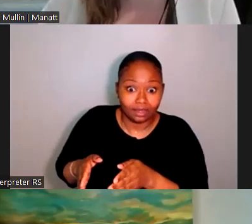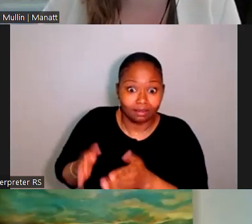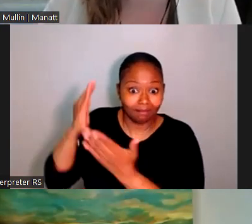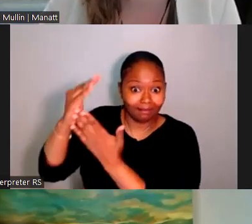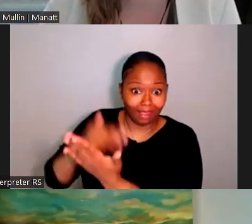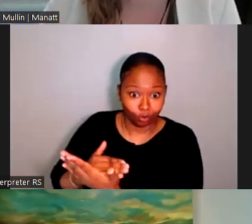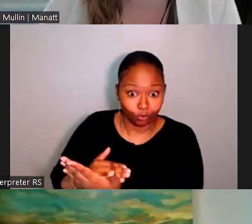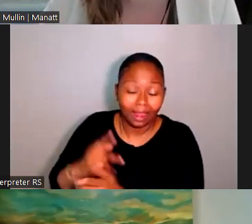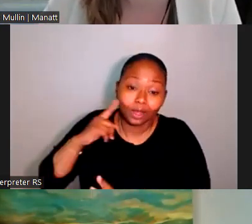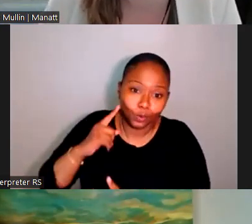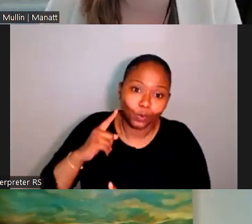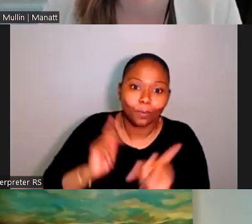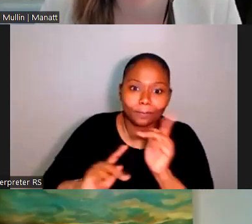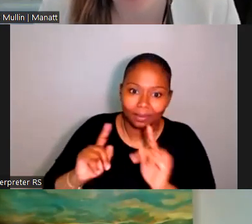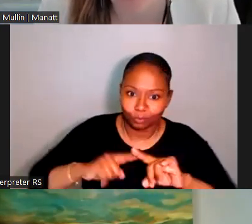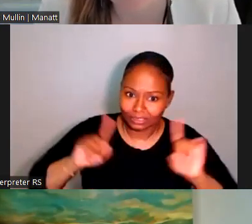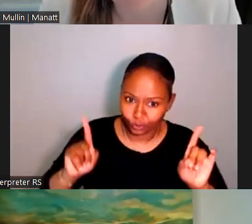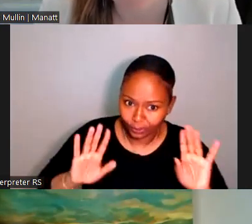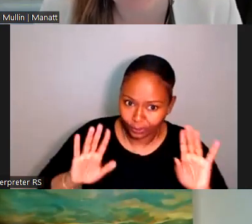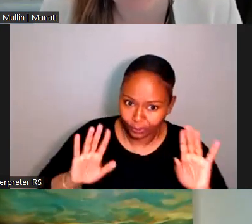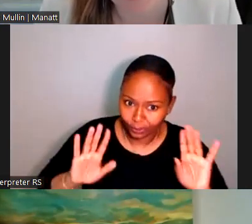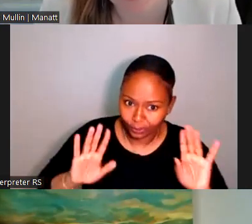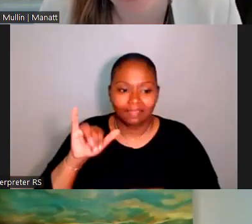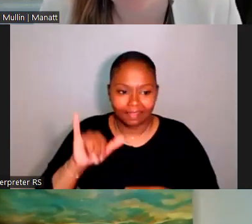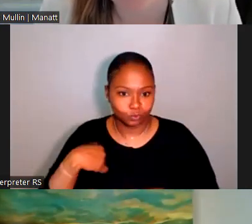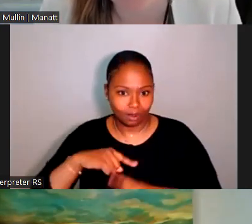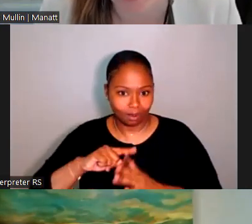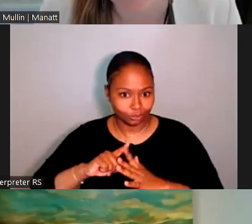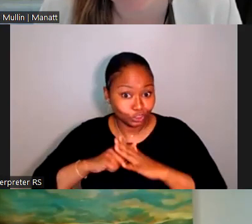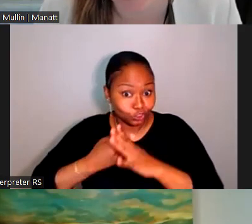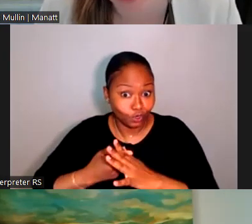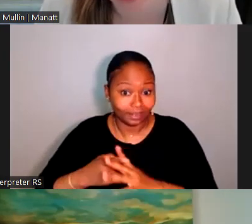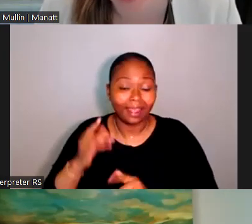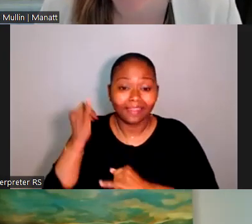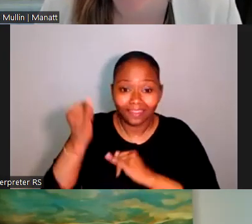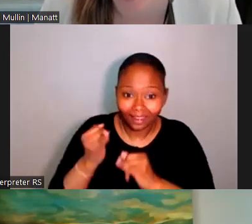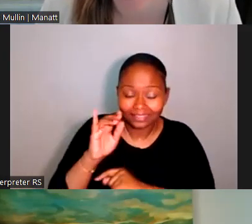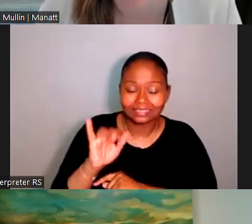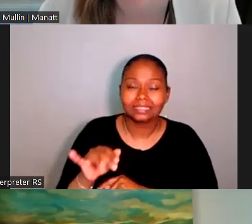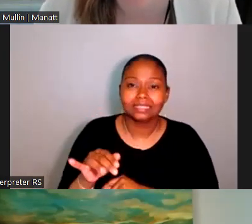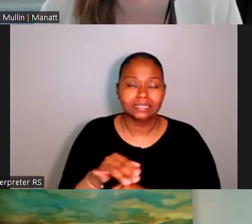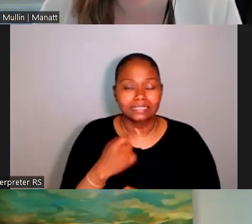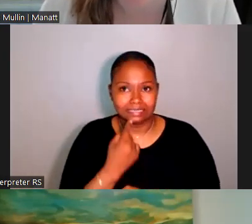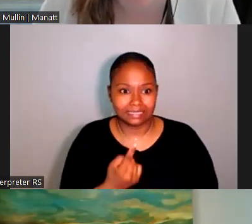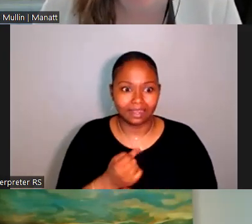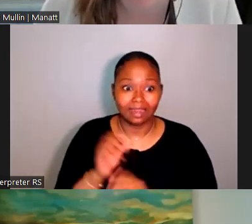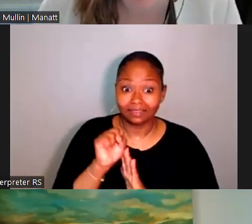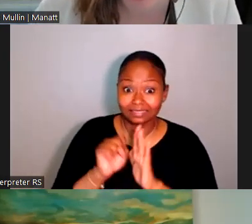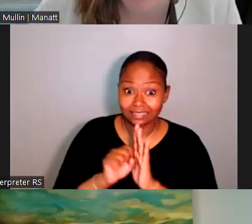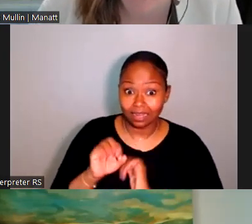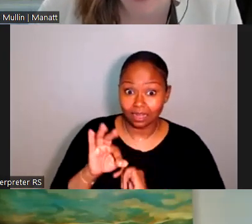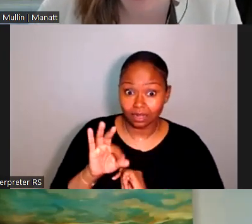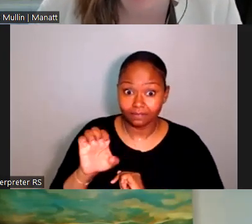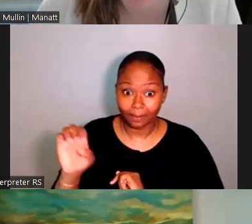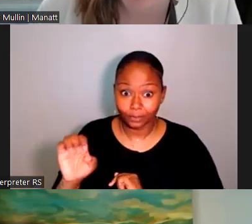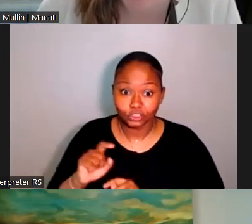where I was operating on from here. And the idea here is to say, in a state of emergency,